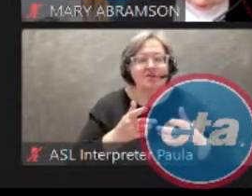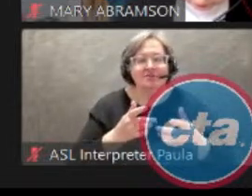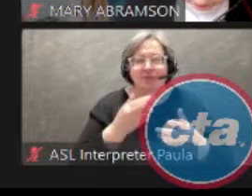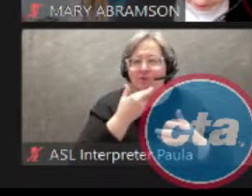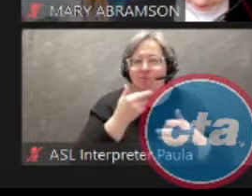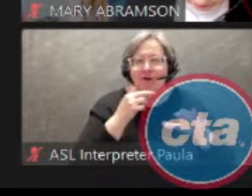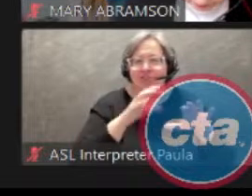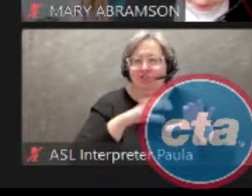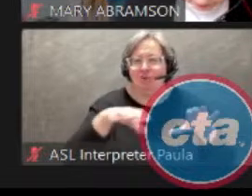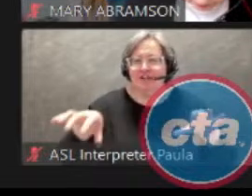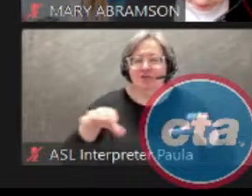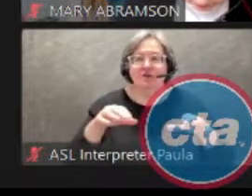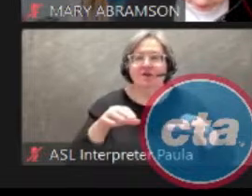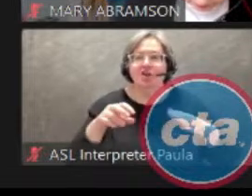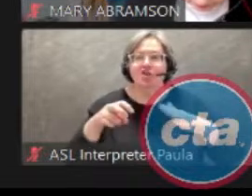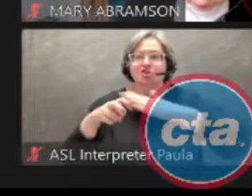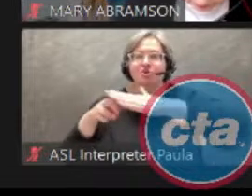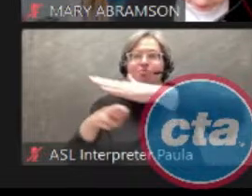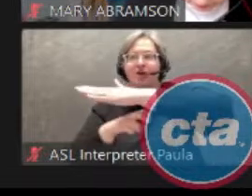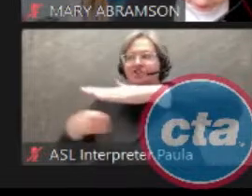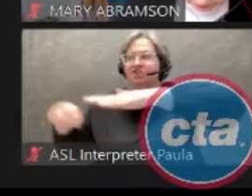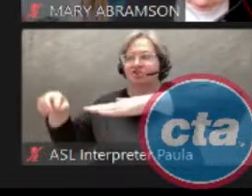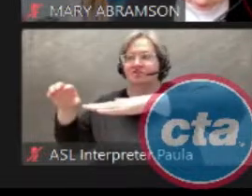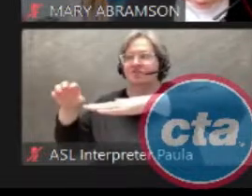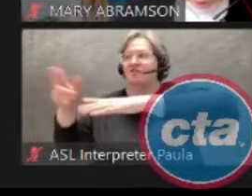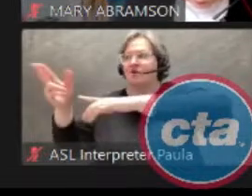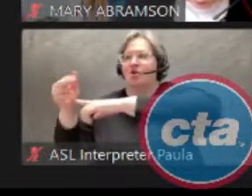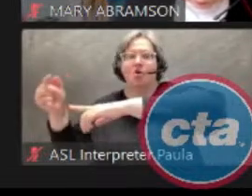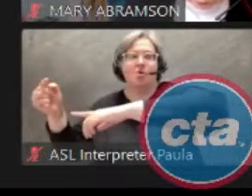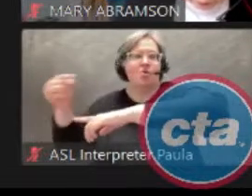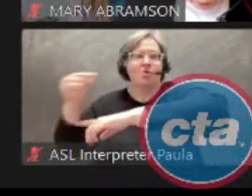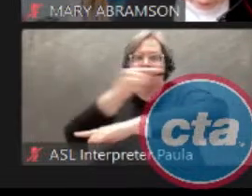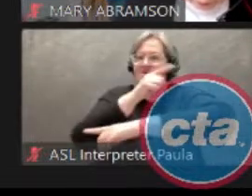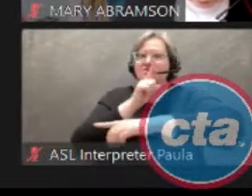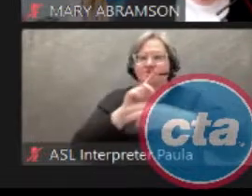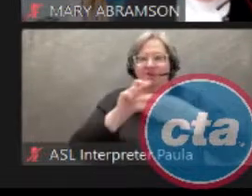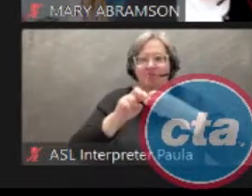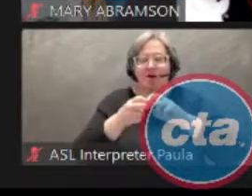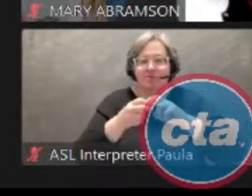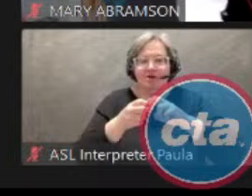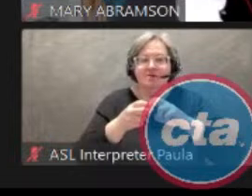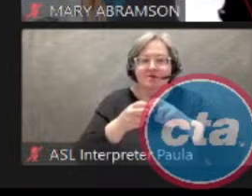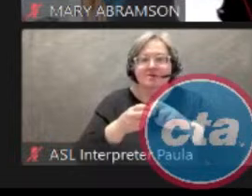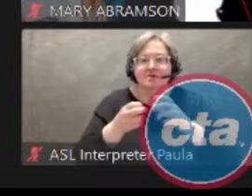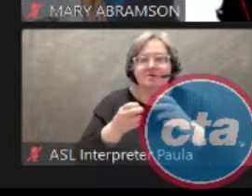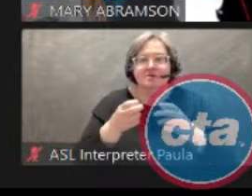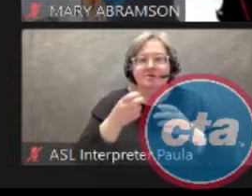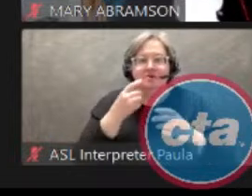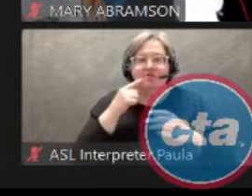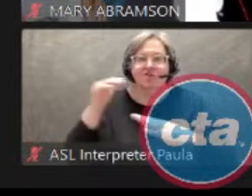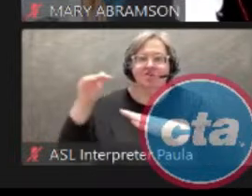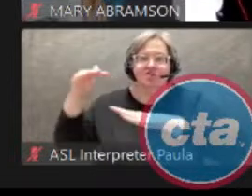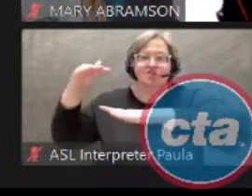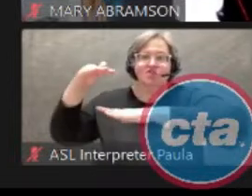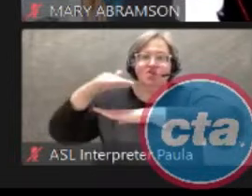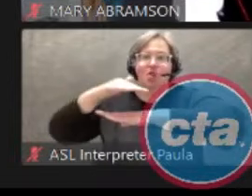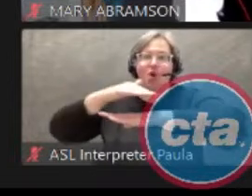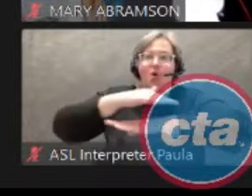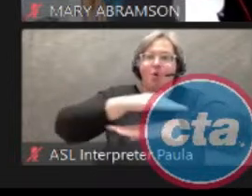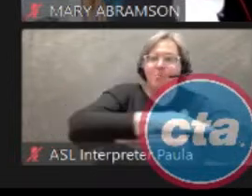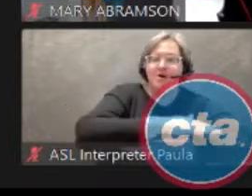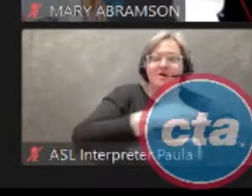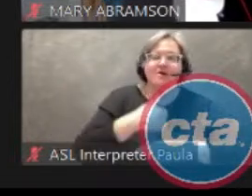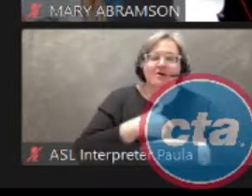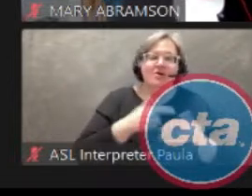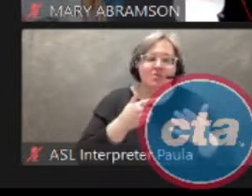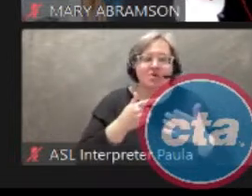of bridge that goes across the hotels and stuff, which is very problematic in regards to its slope and things of that nature. So we're addressing